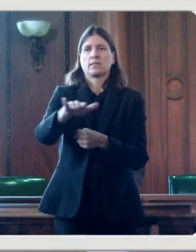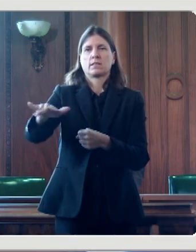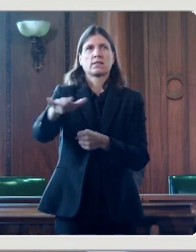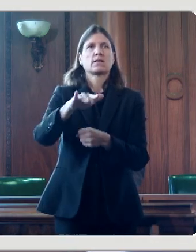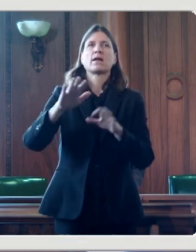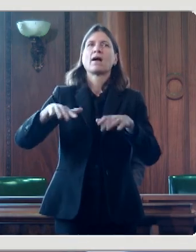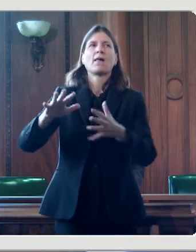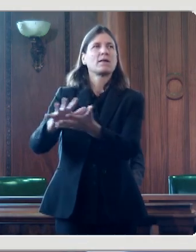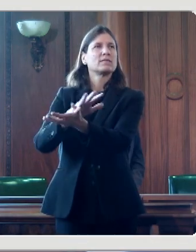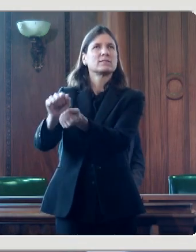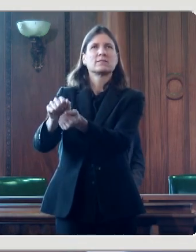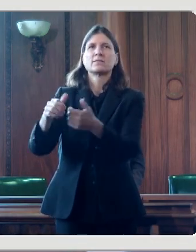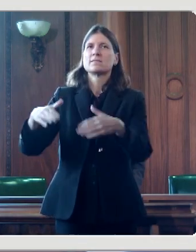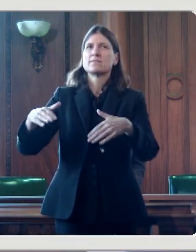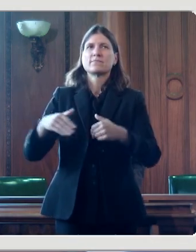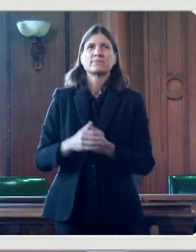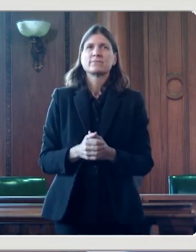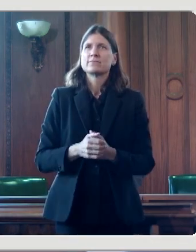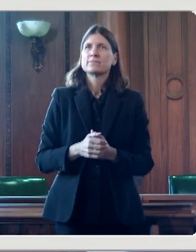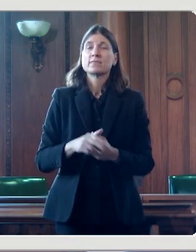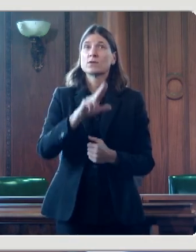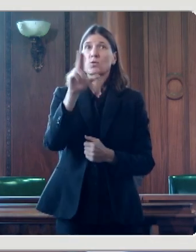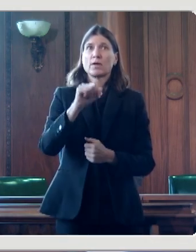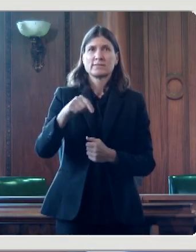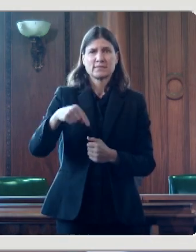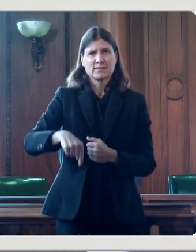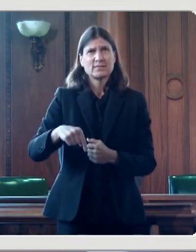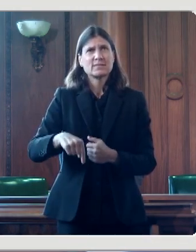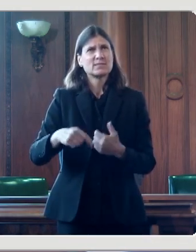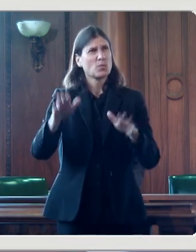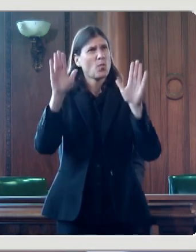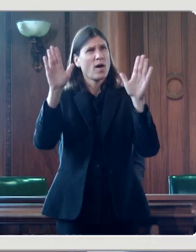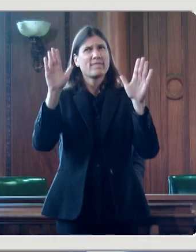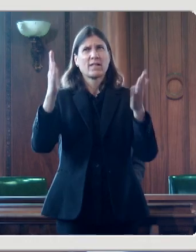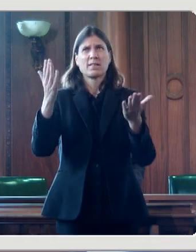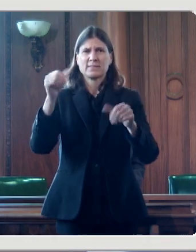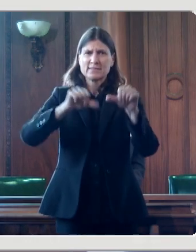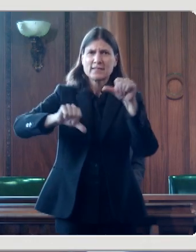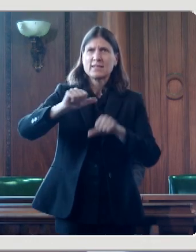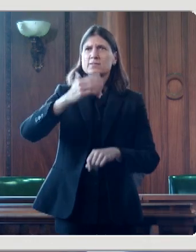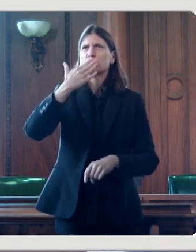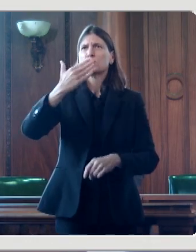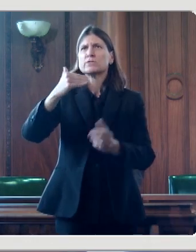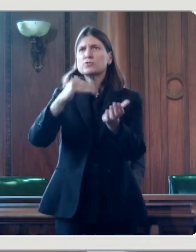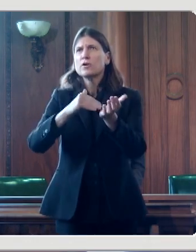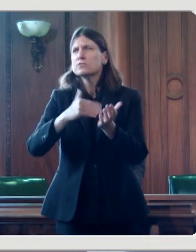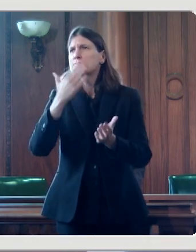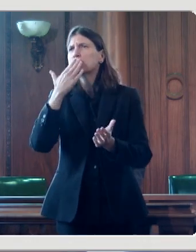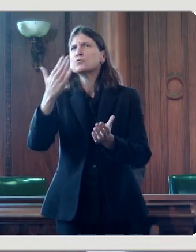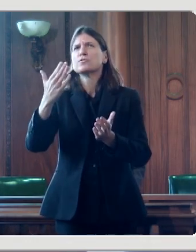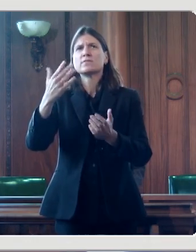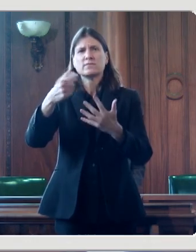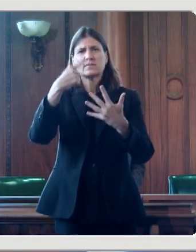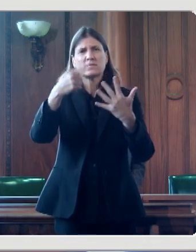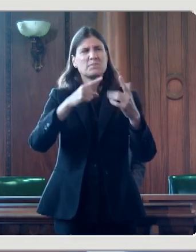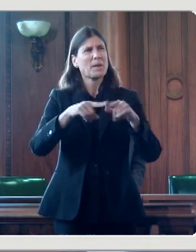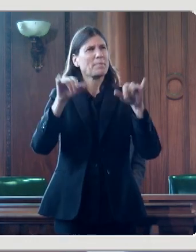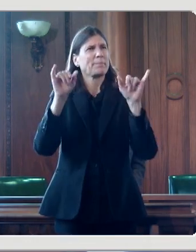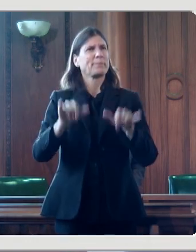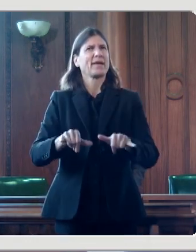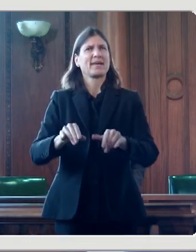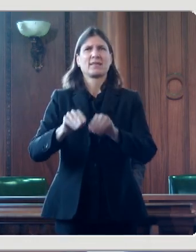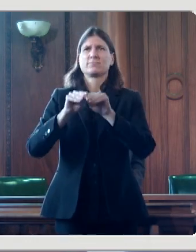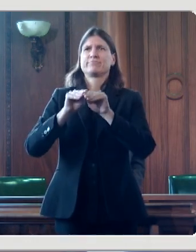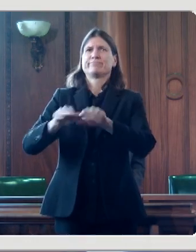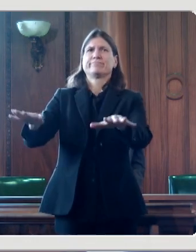advanced countries. We continue to actually be worst, if you will, in the number of confirmed infections at quite